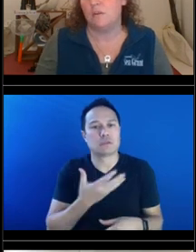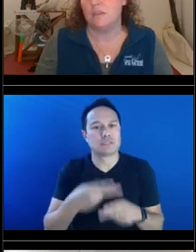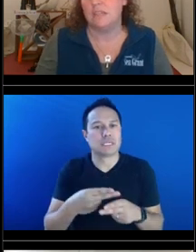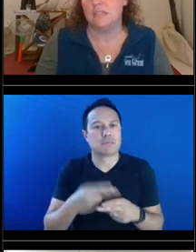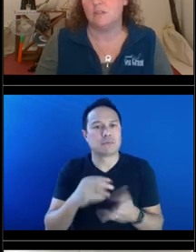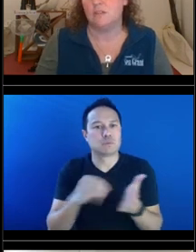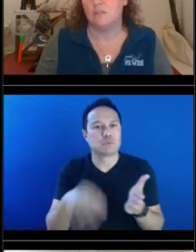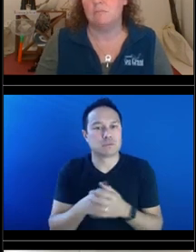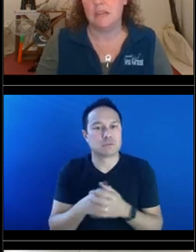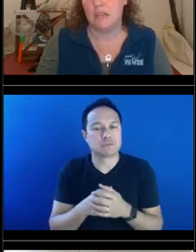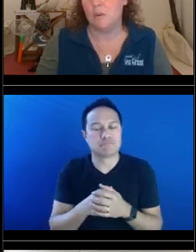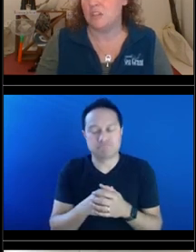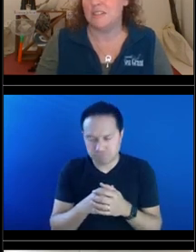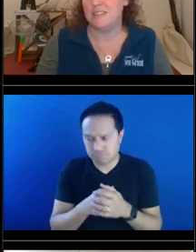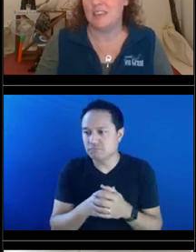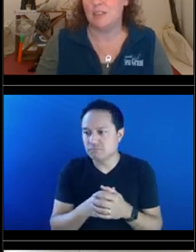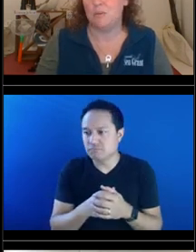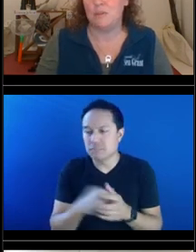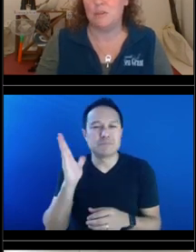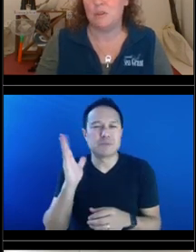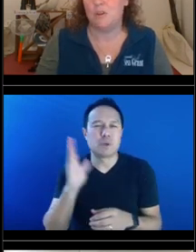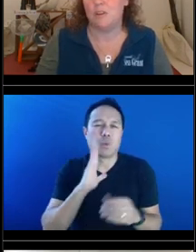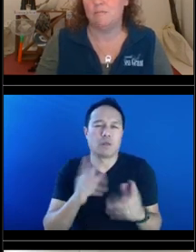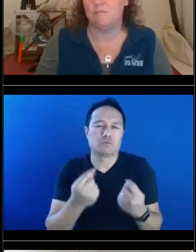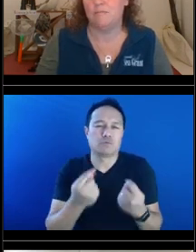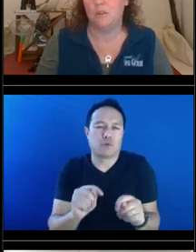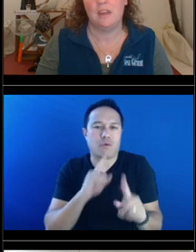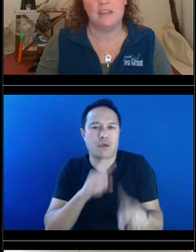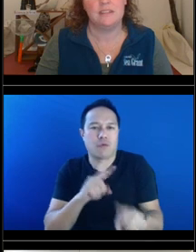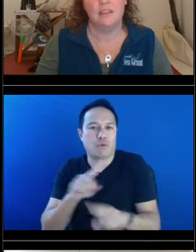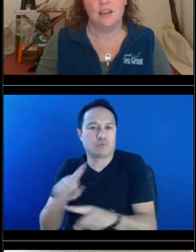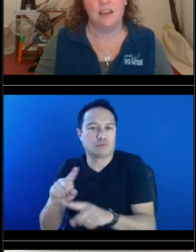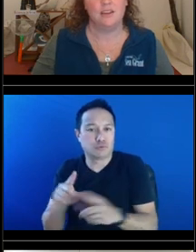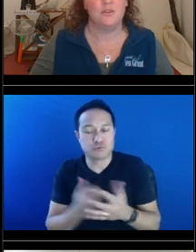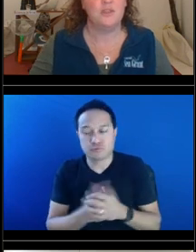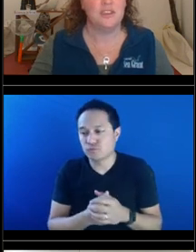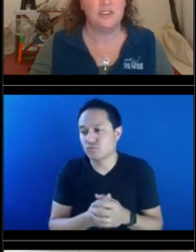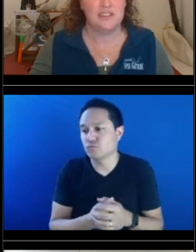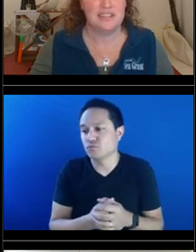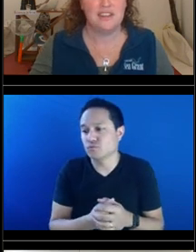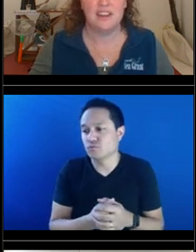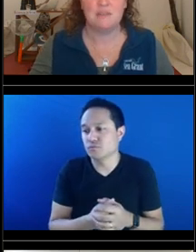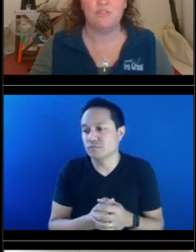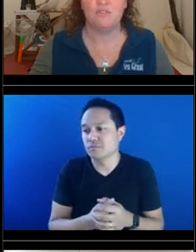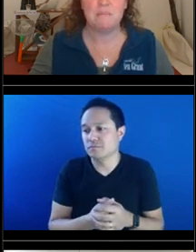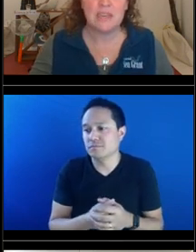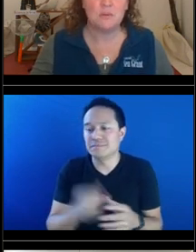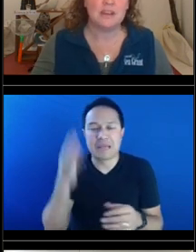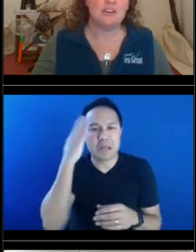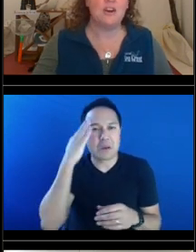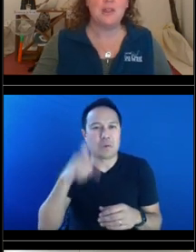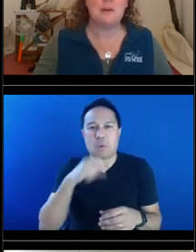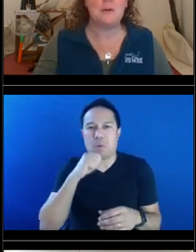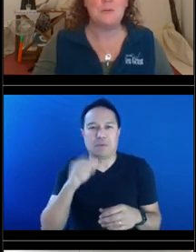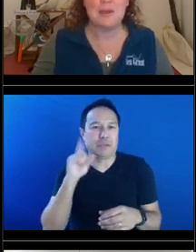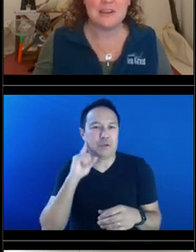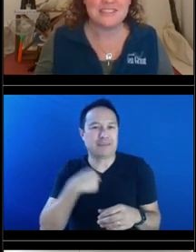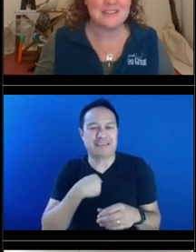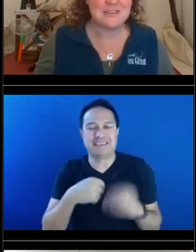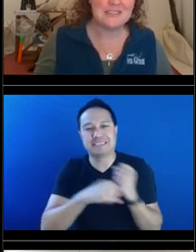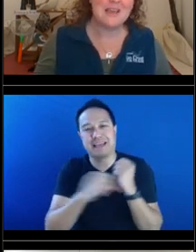stop every now and then to answer as many questions as they can throughout the talk. All right. I know that you don't need to hear any more from me. You want to hear all